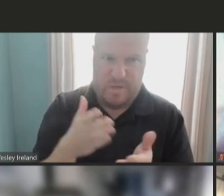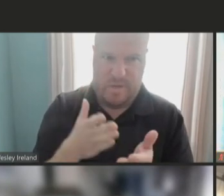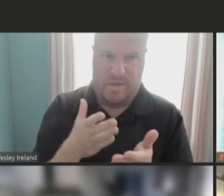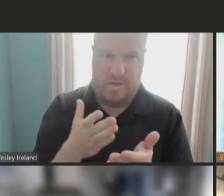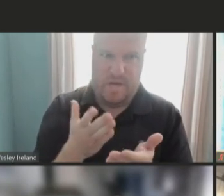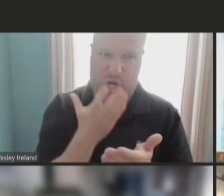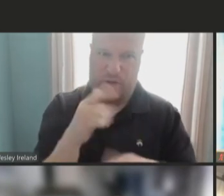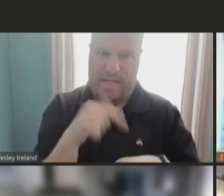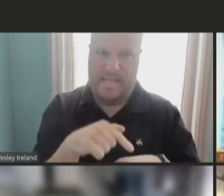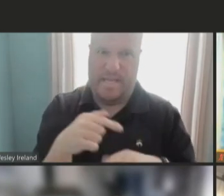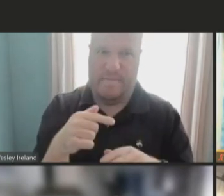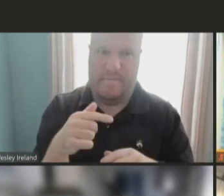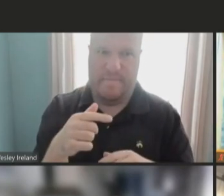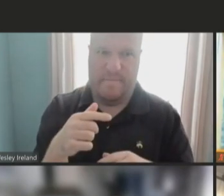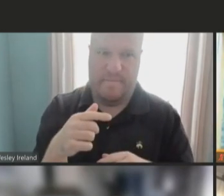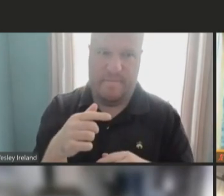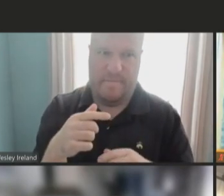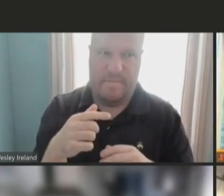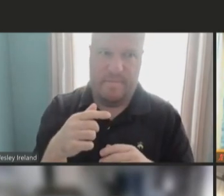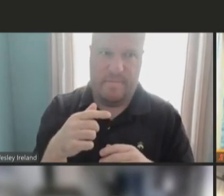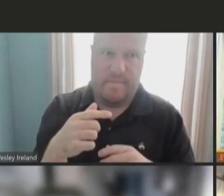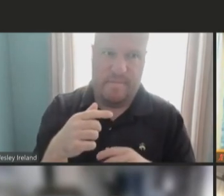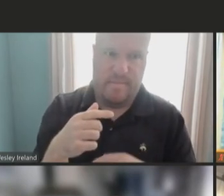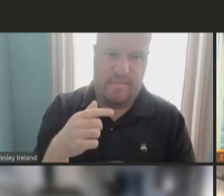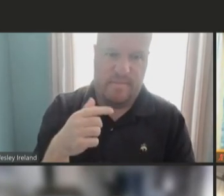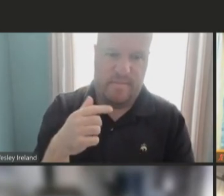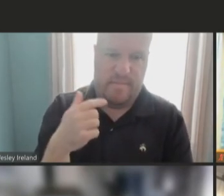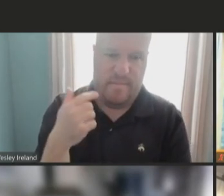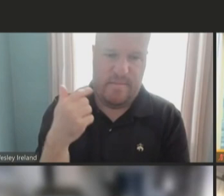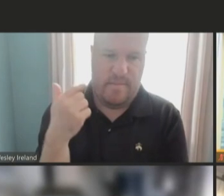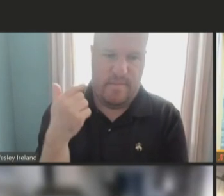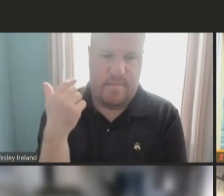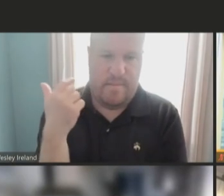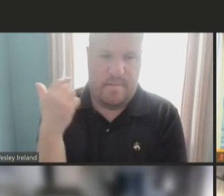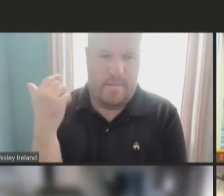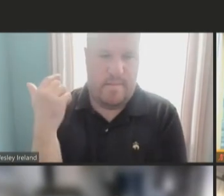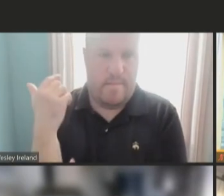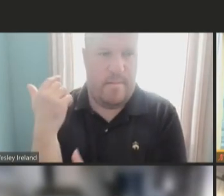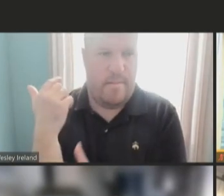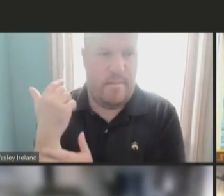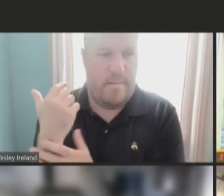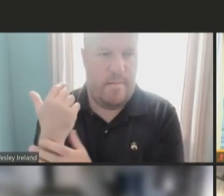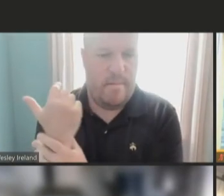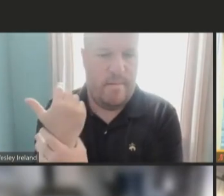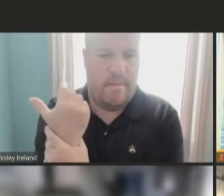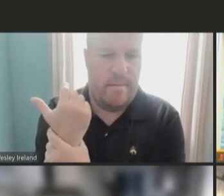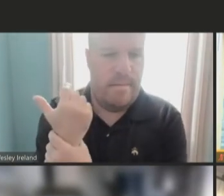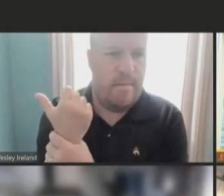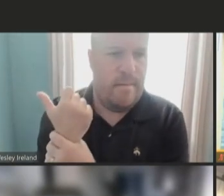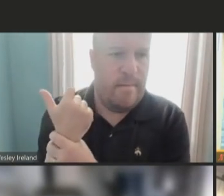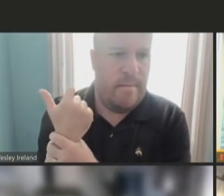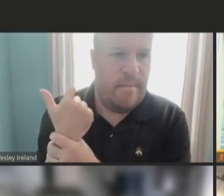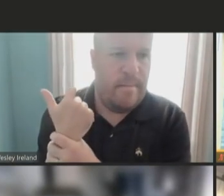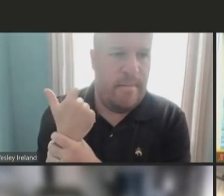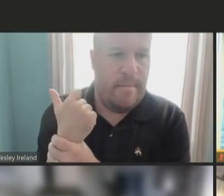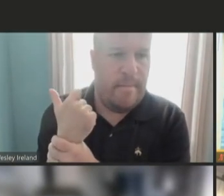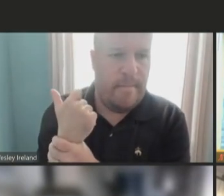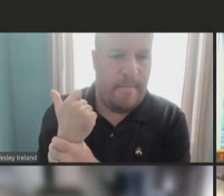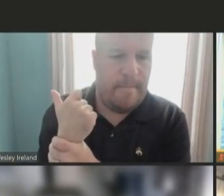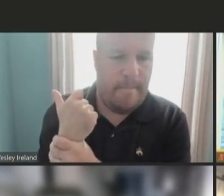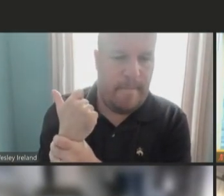need to wait off for them into the fall, but I believe it would be good timing to have it sooner rather than later.